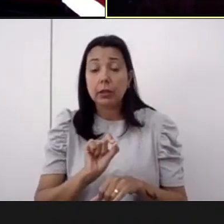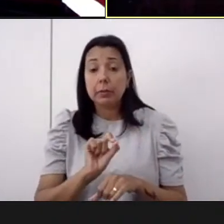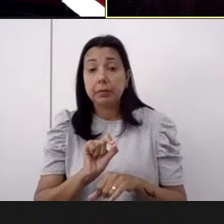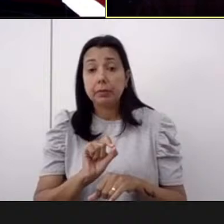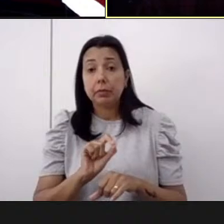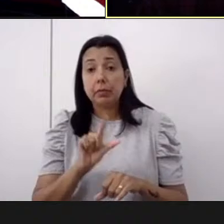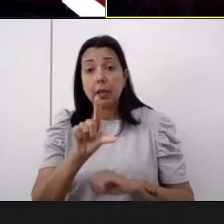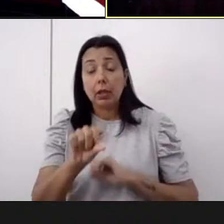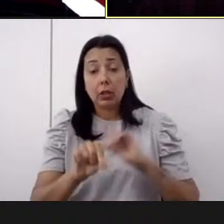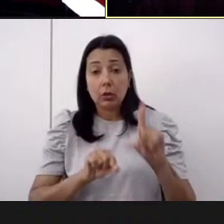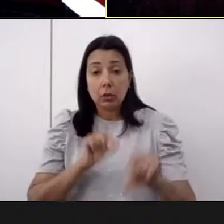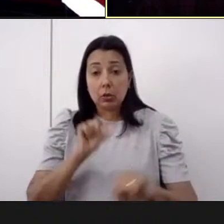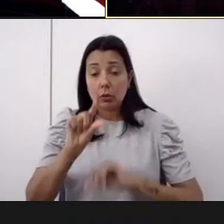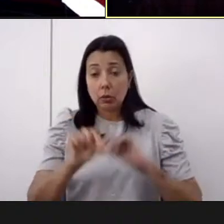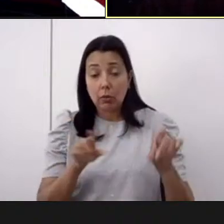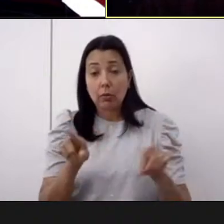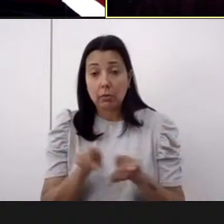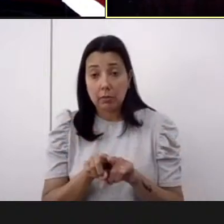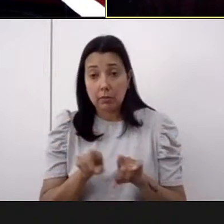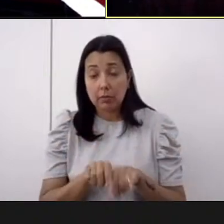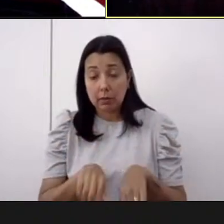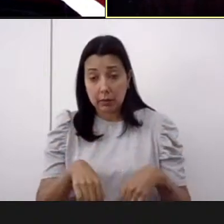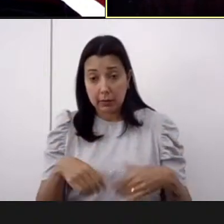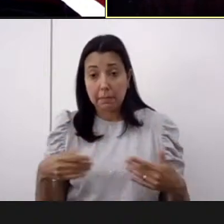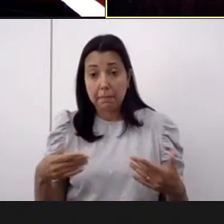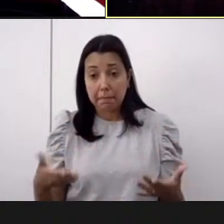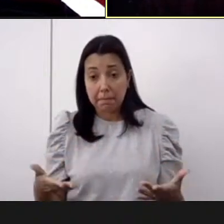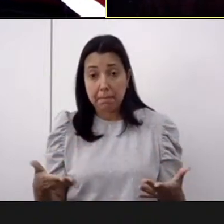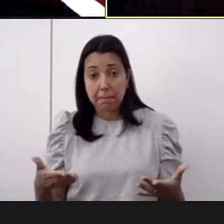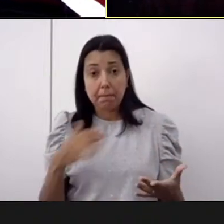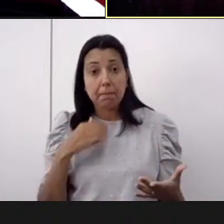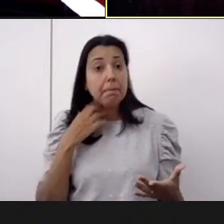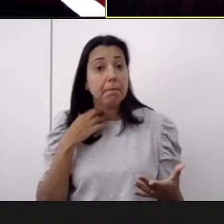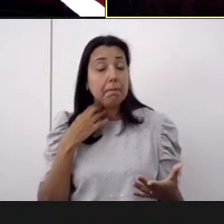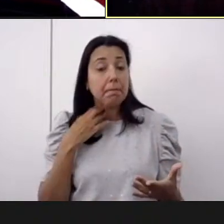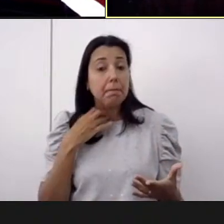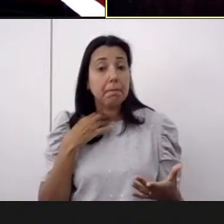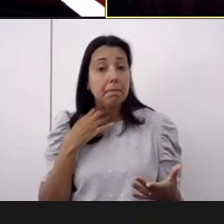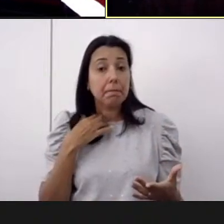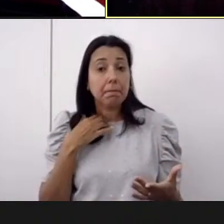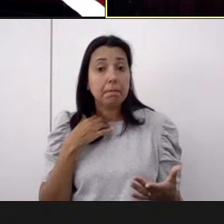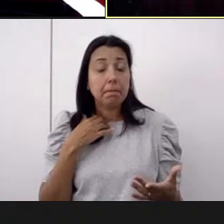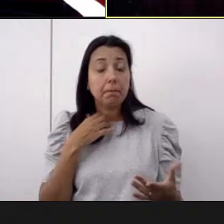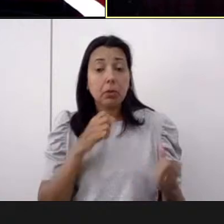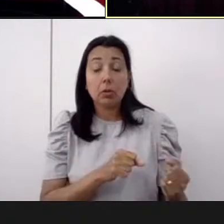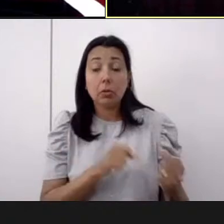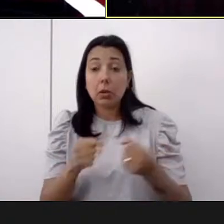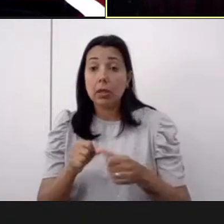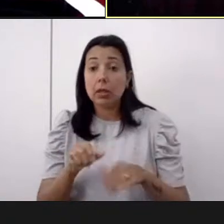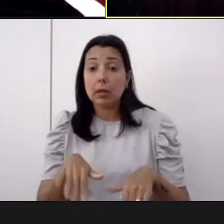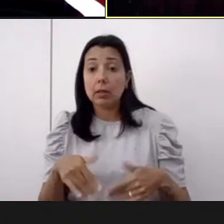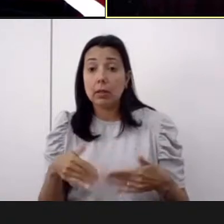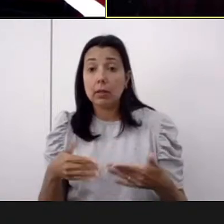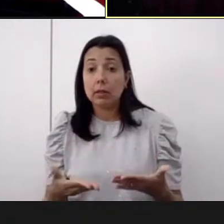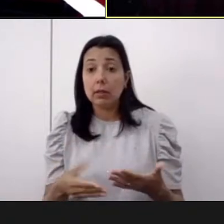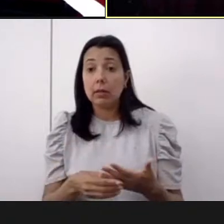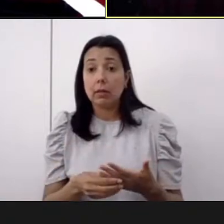of veto power. Do you think that this